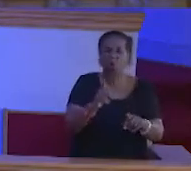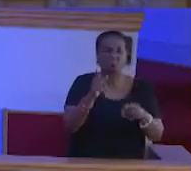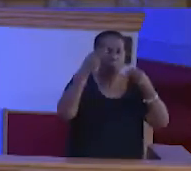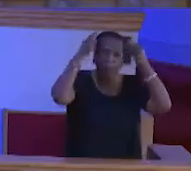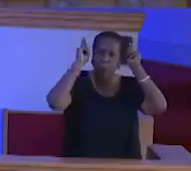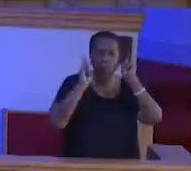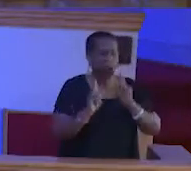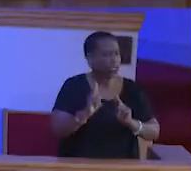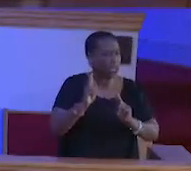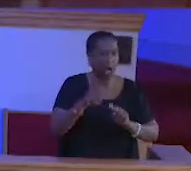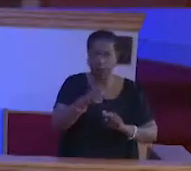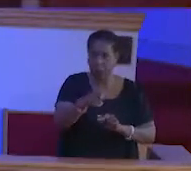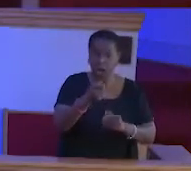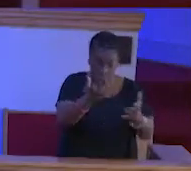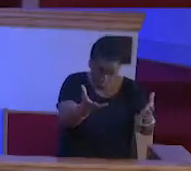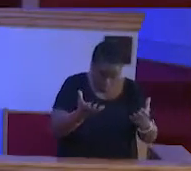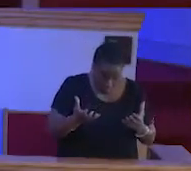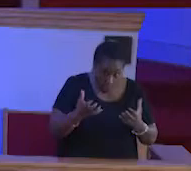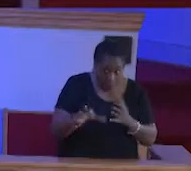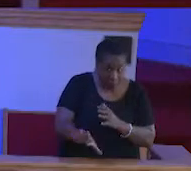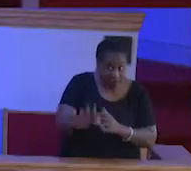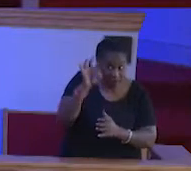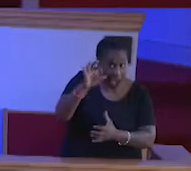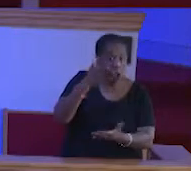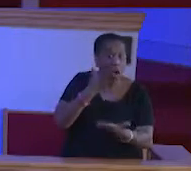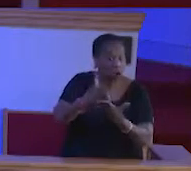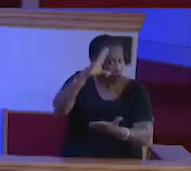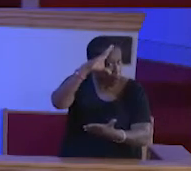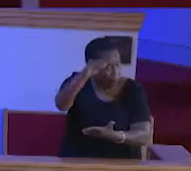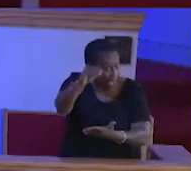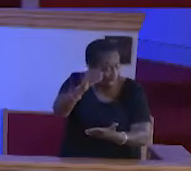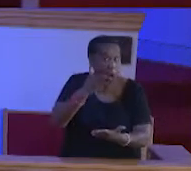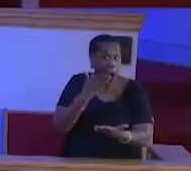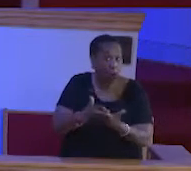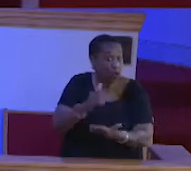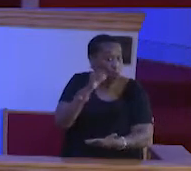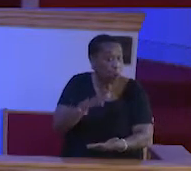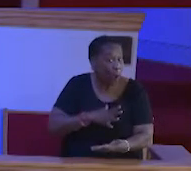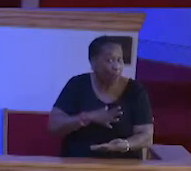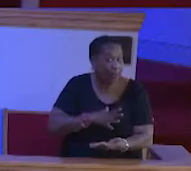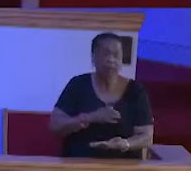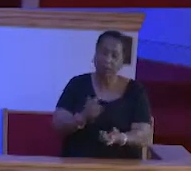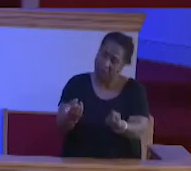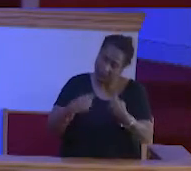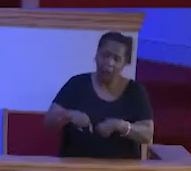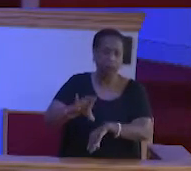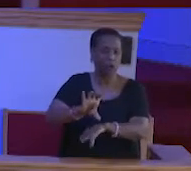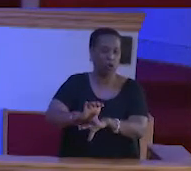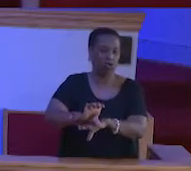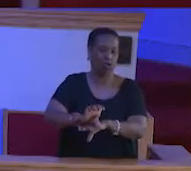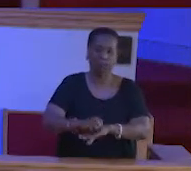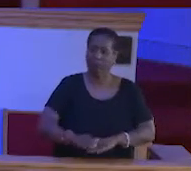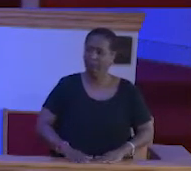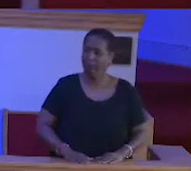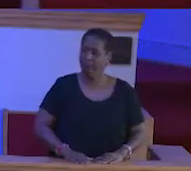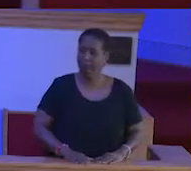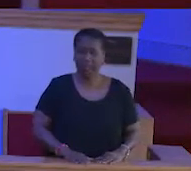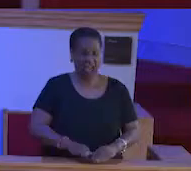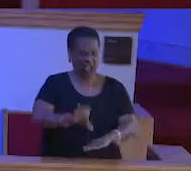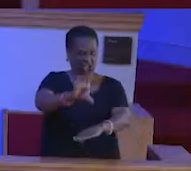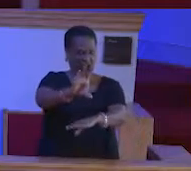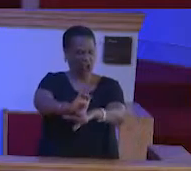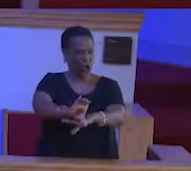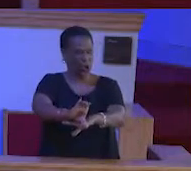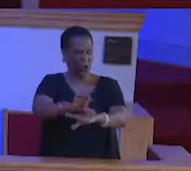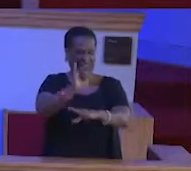or the barber shop. But if you want to find a good man or a good woman, come to church. Church was